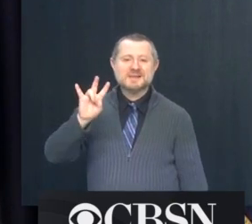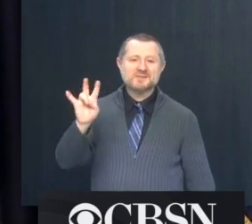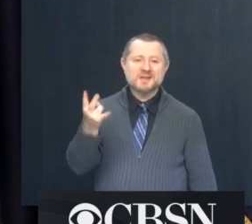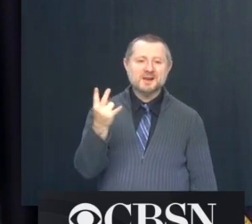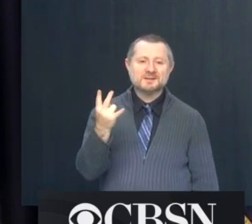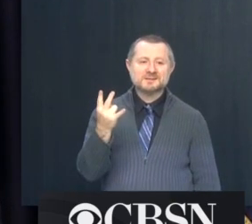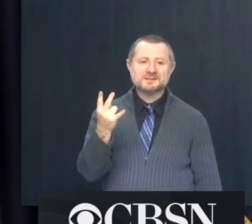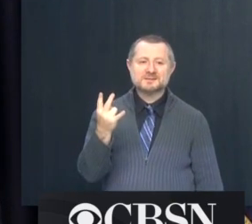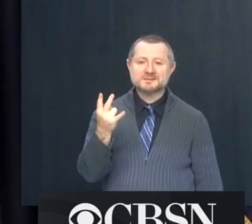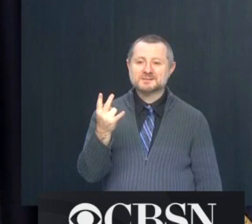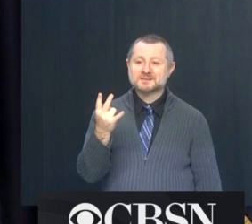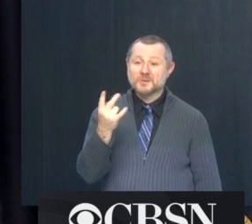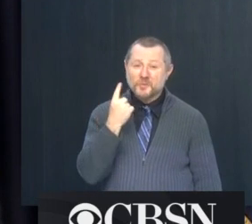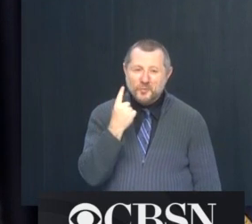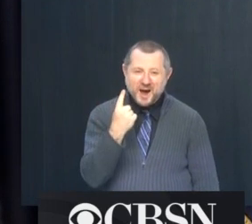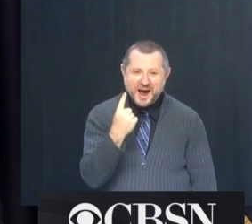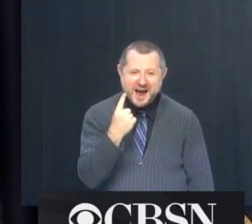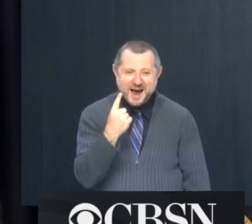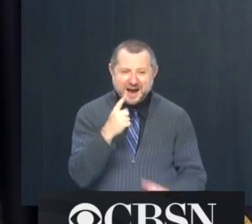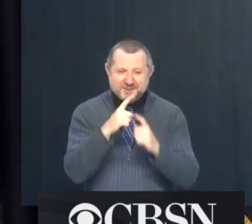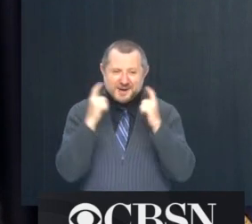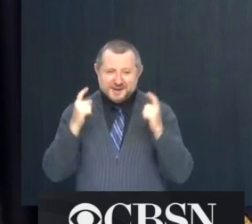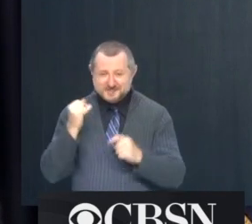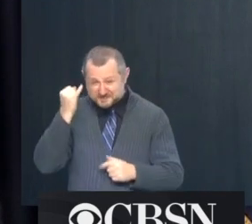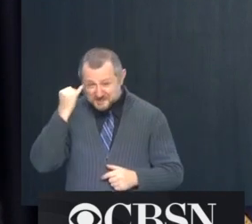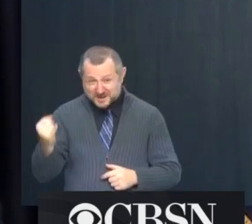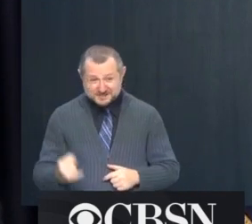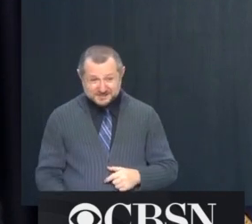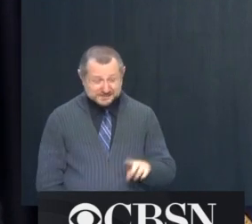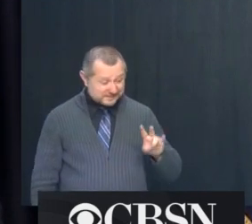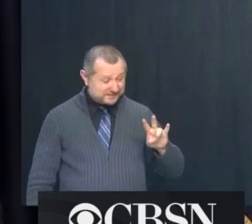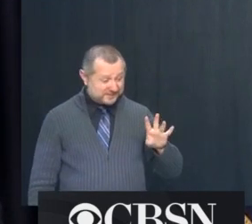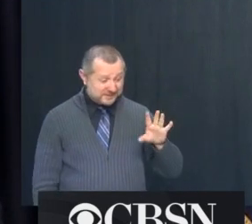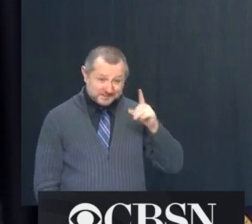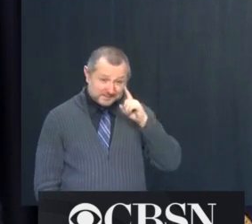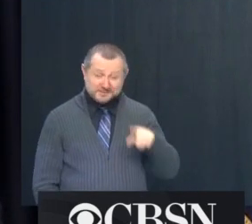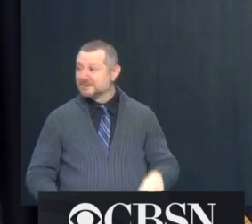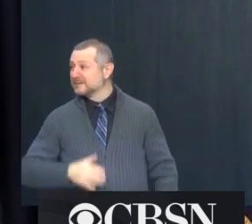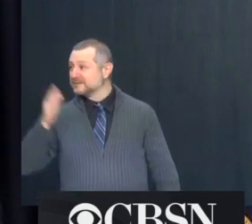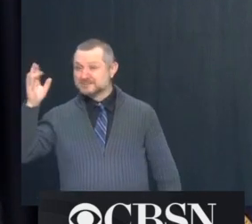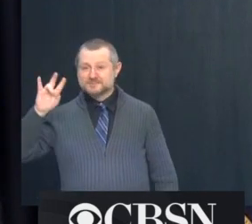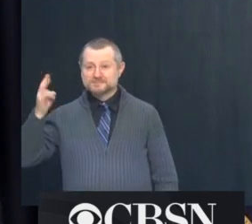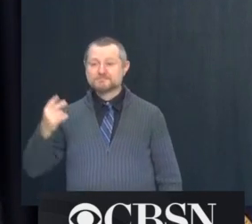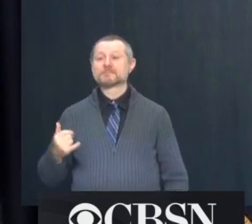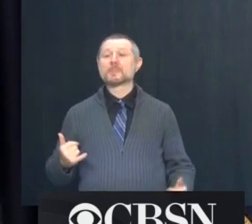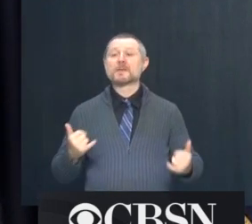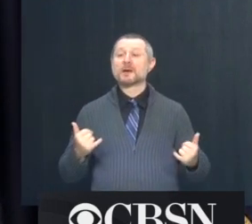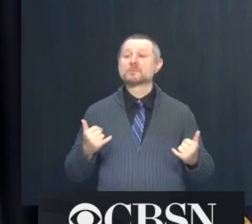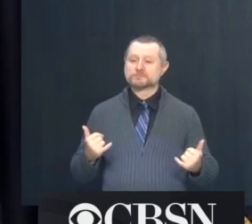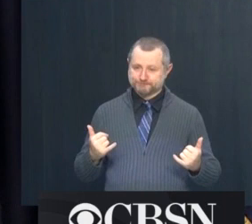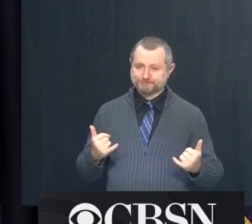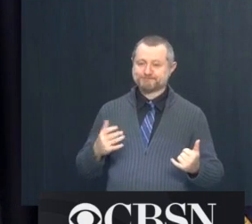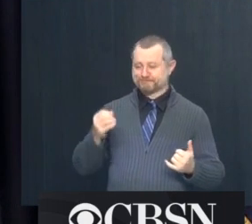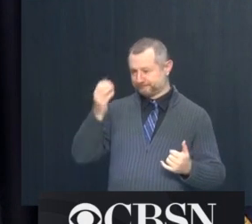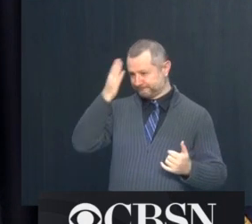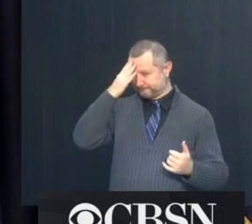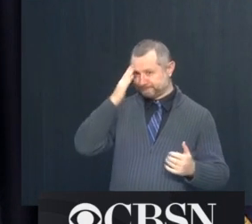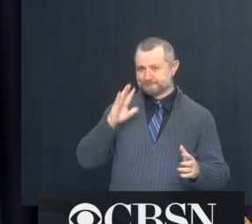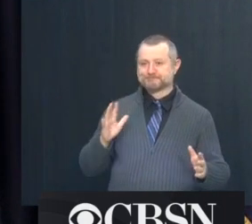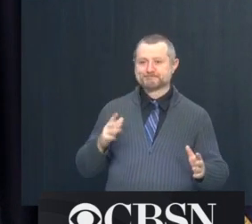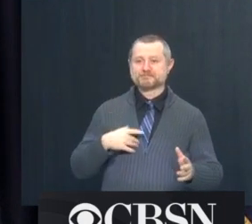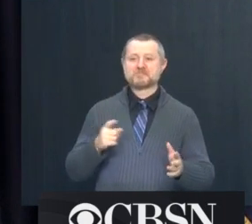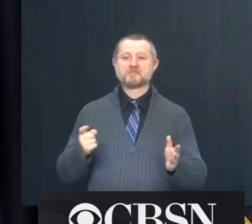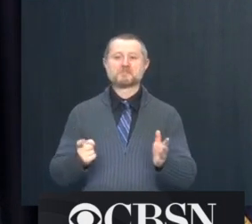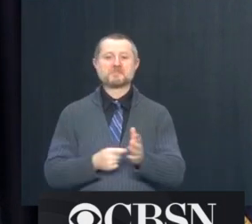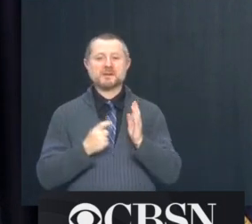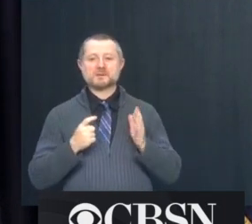towards the end. Just think about that. We have since mandated that a hospital has to have